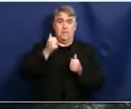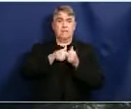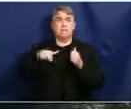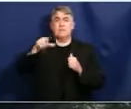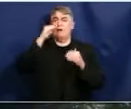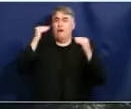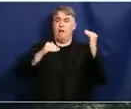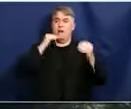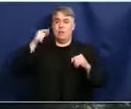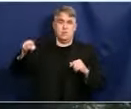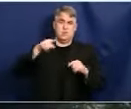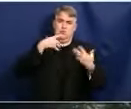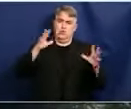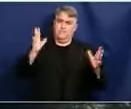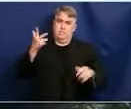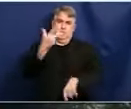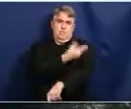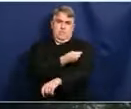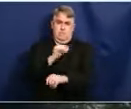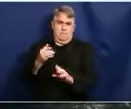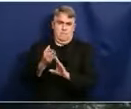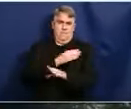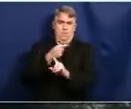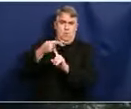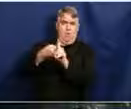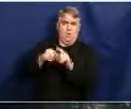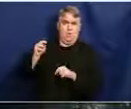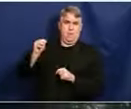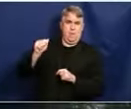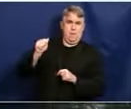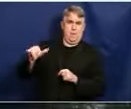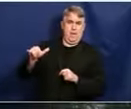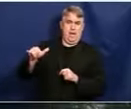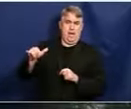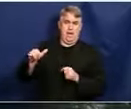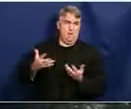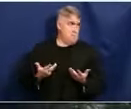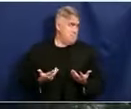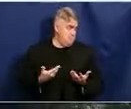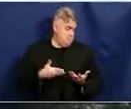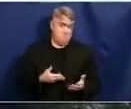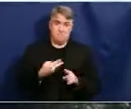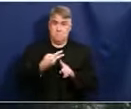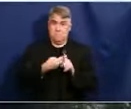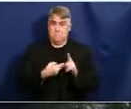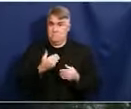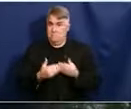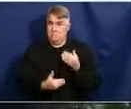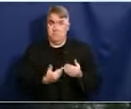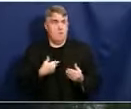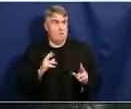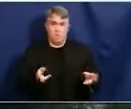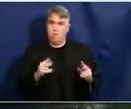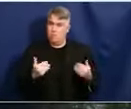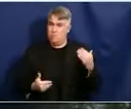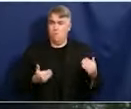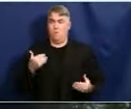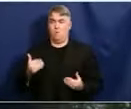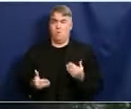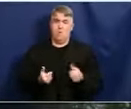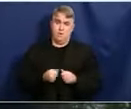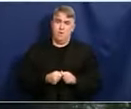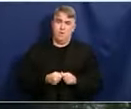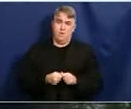we could start using some increased numbers so that we can get it to everyone by May. But, you know, this week I was with Mayor Gloria at the convention center. We're